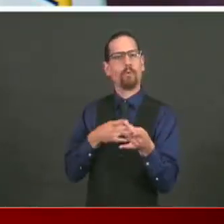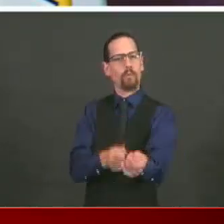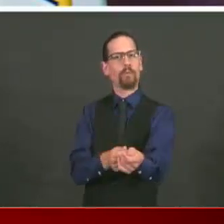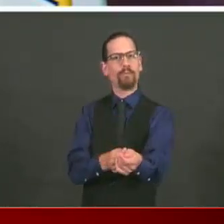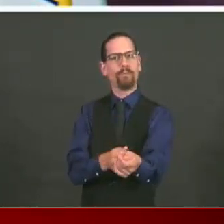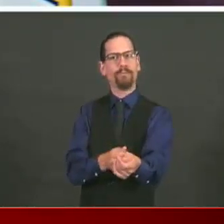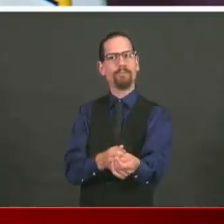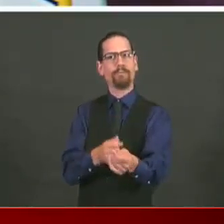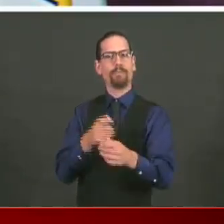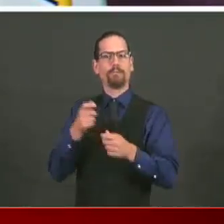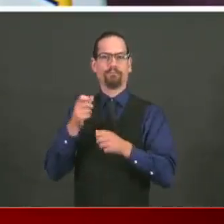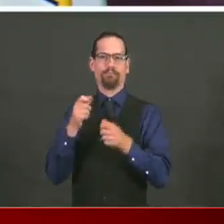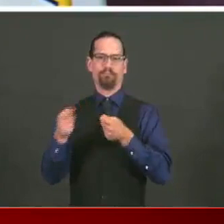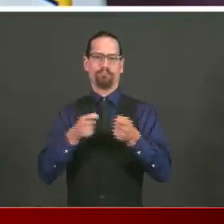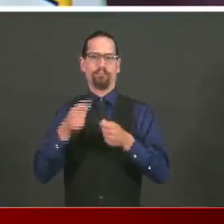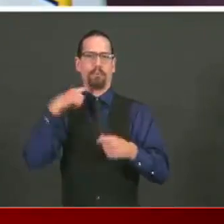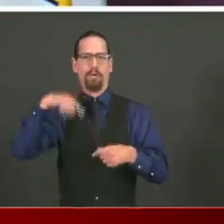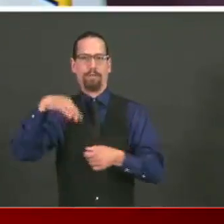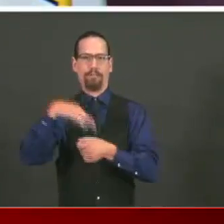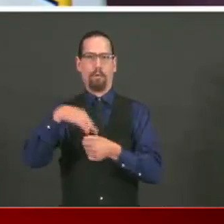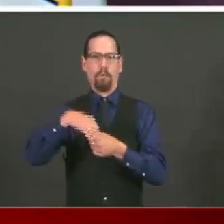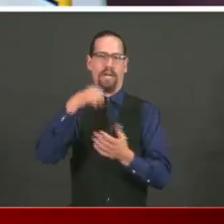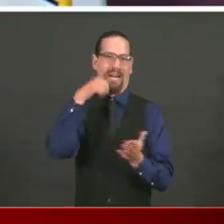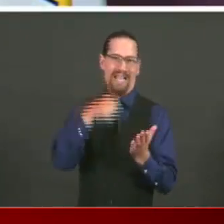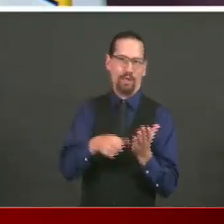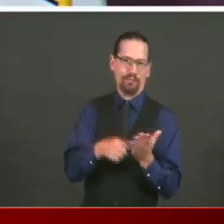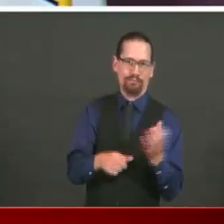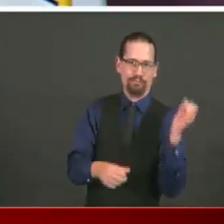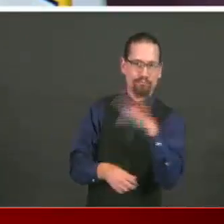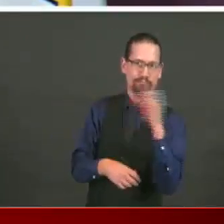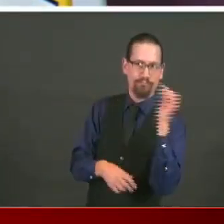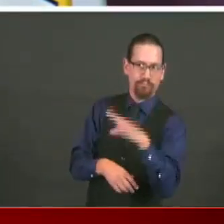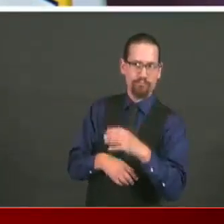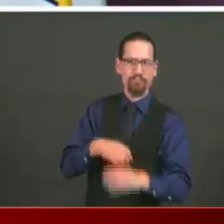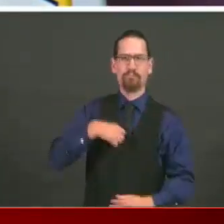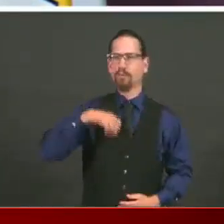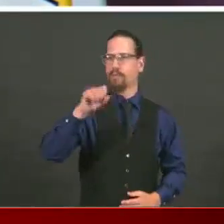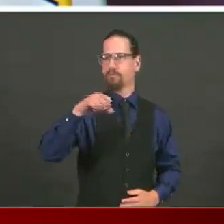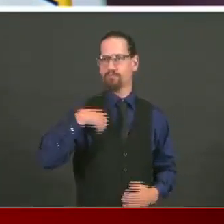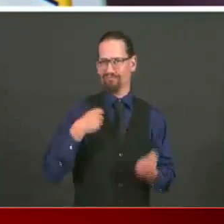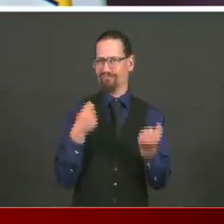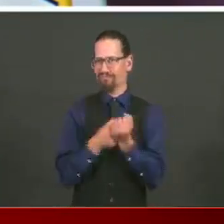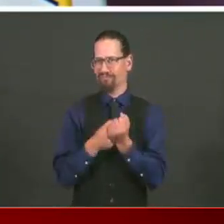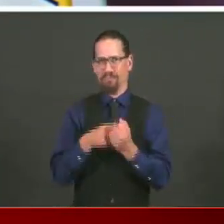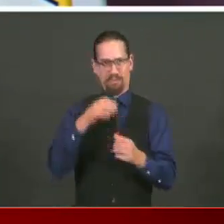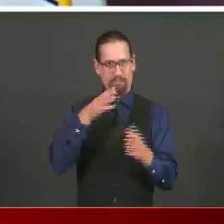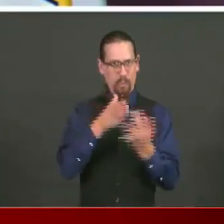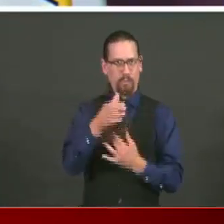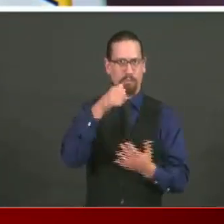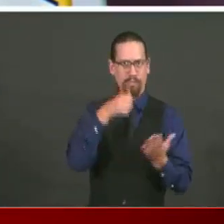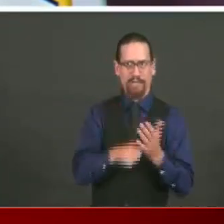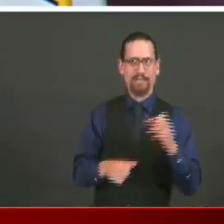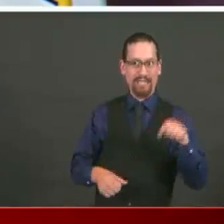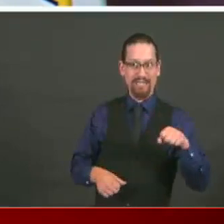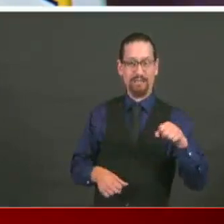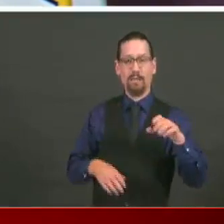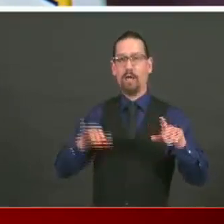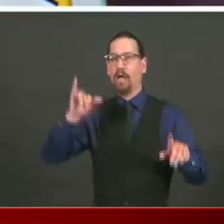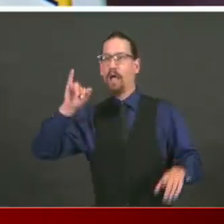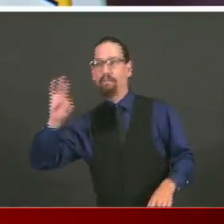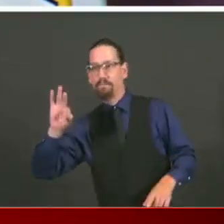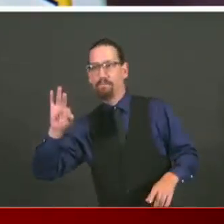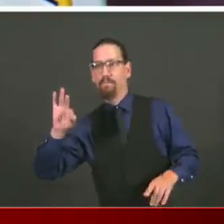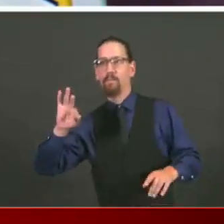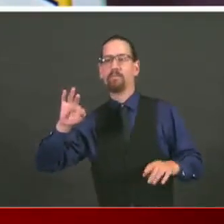administration of vote by mail. So, yes, I support it if it can be executed in a